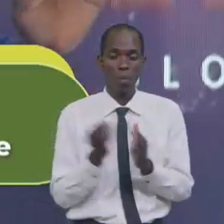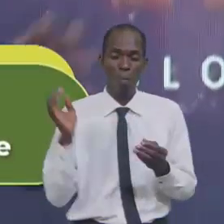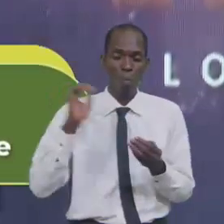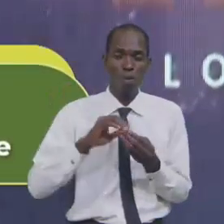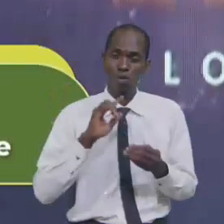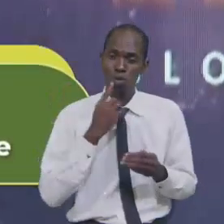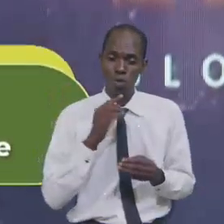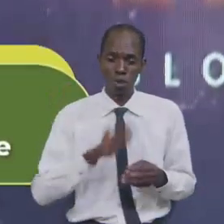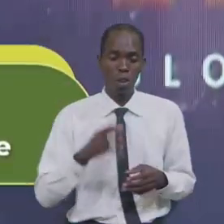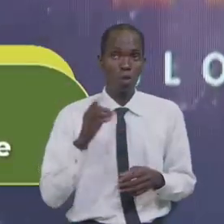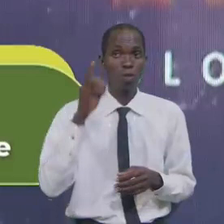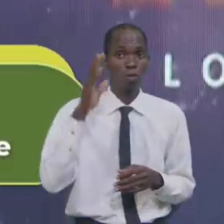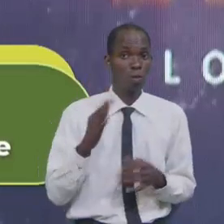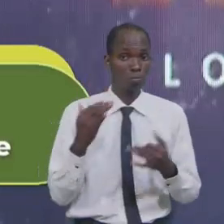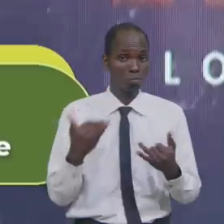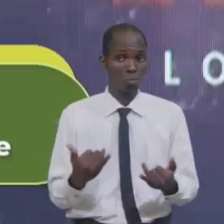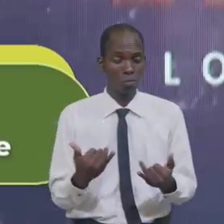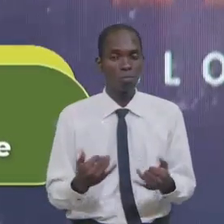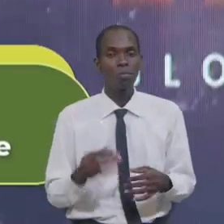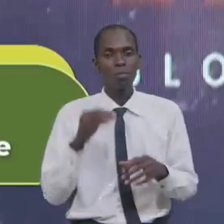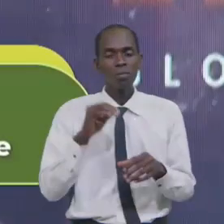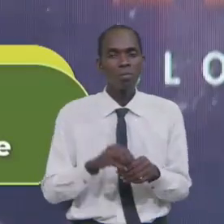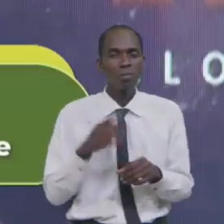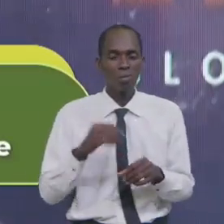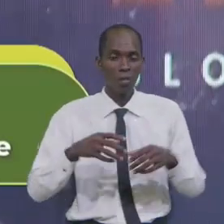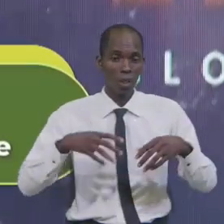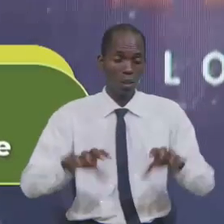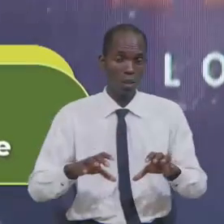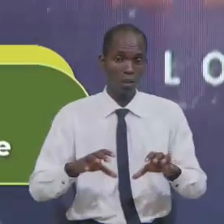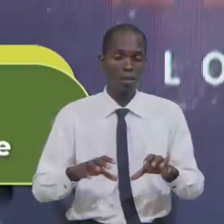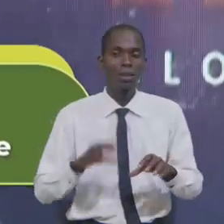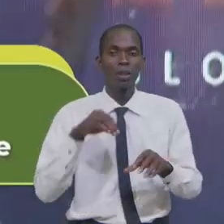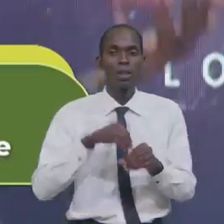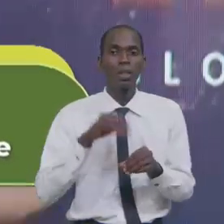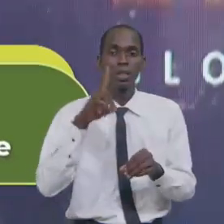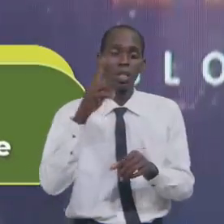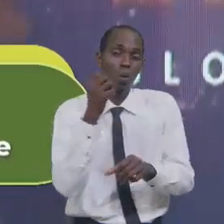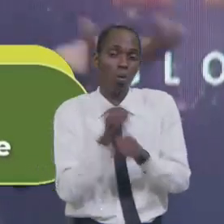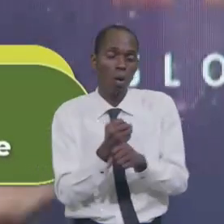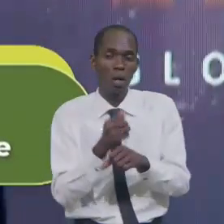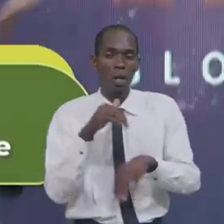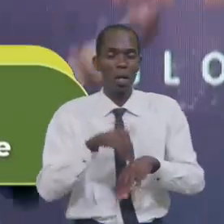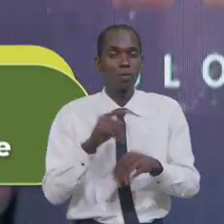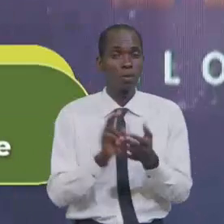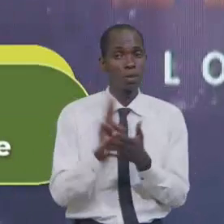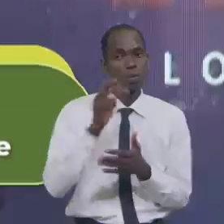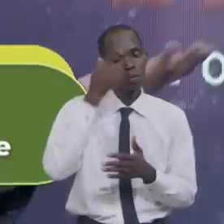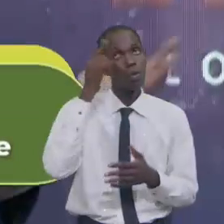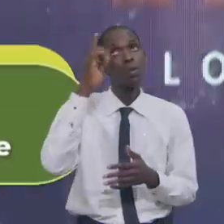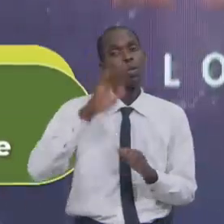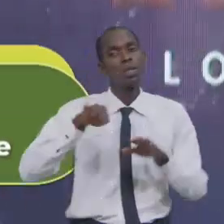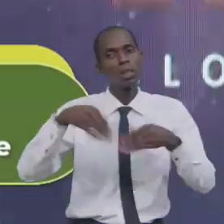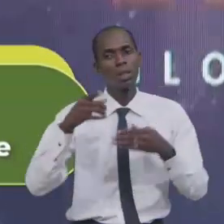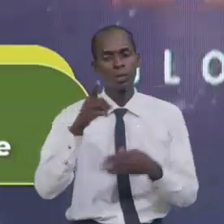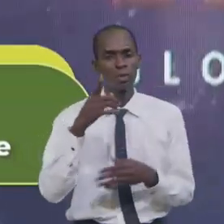my class, year one at the university, because God gave me the knowledge and